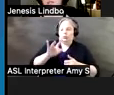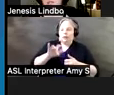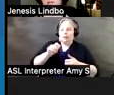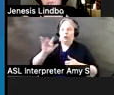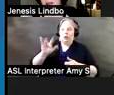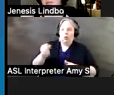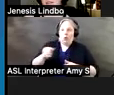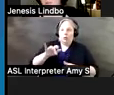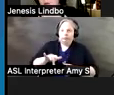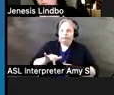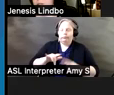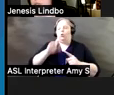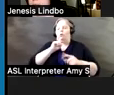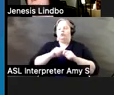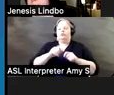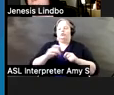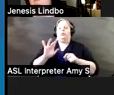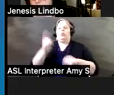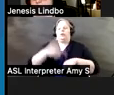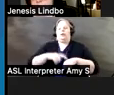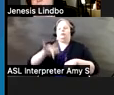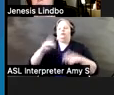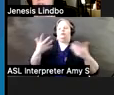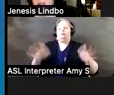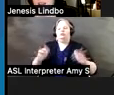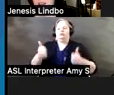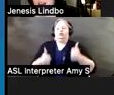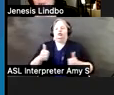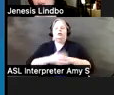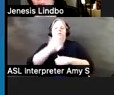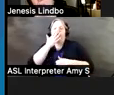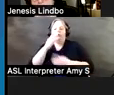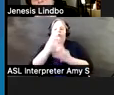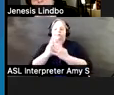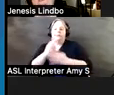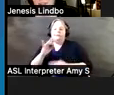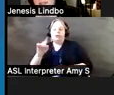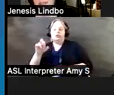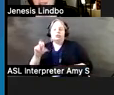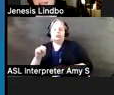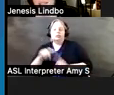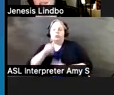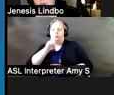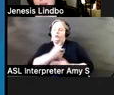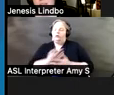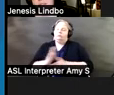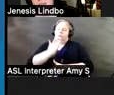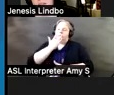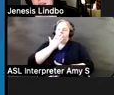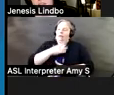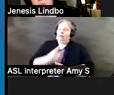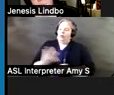just activate the button once? Color filters, but what I really like is the